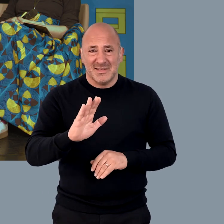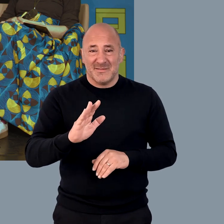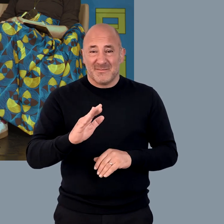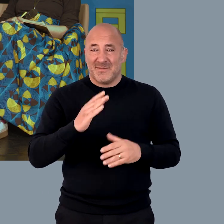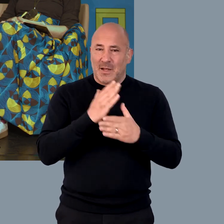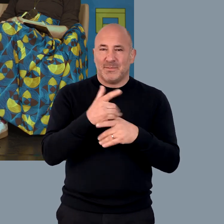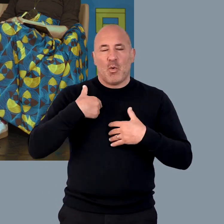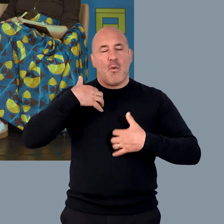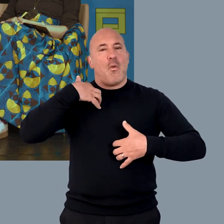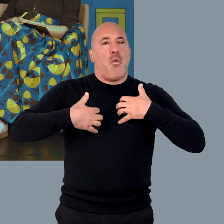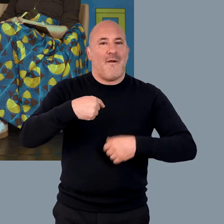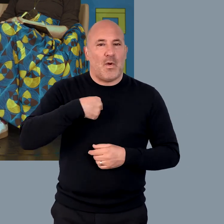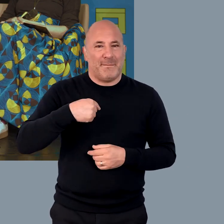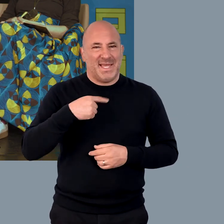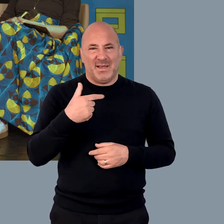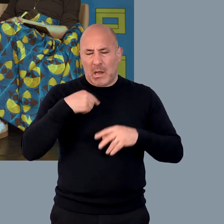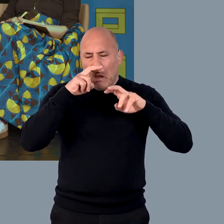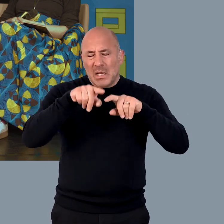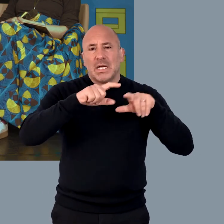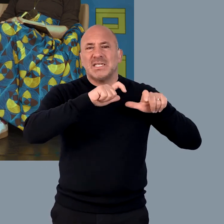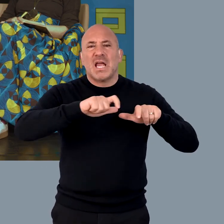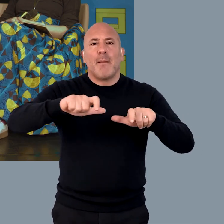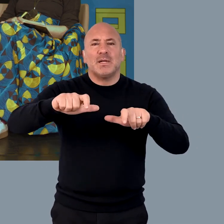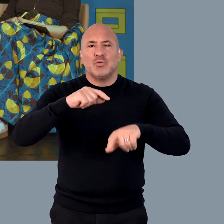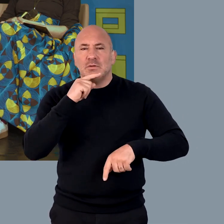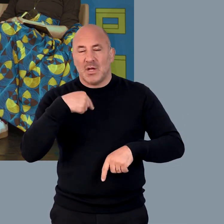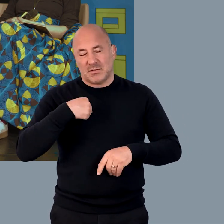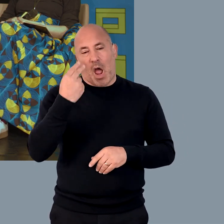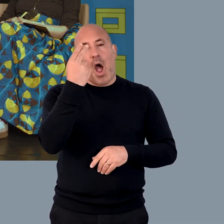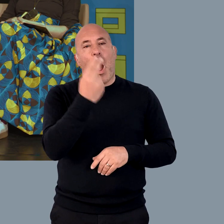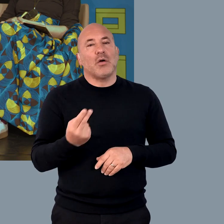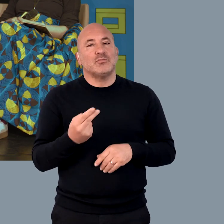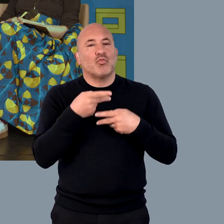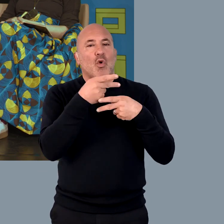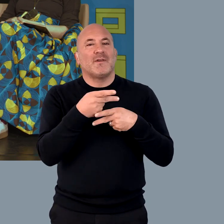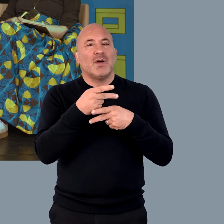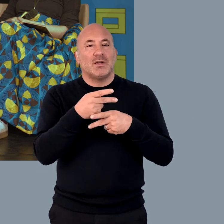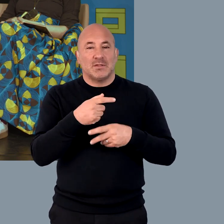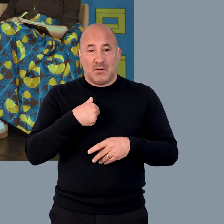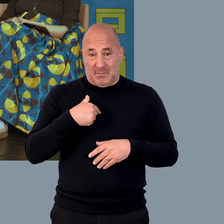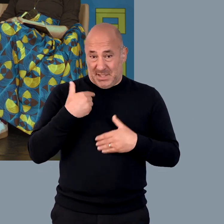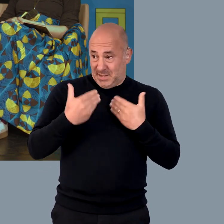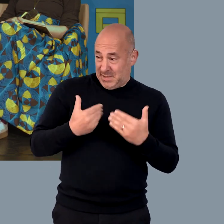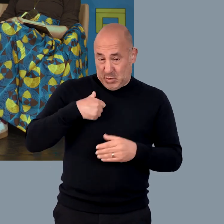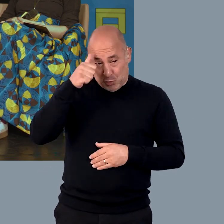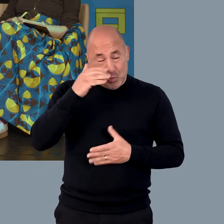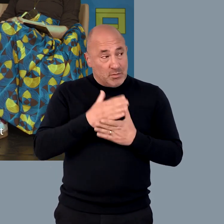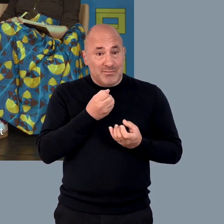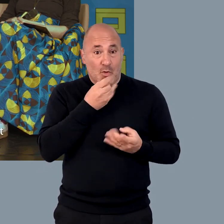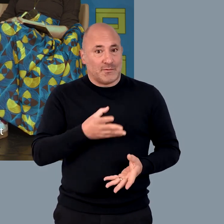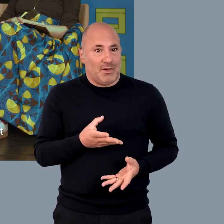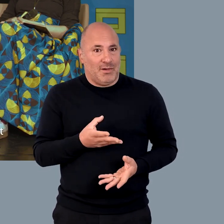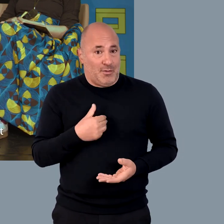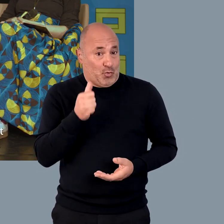totally saying that what we're doing is bad, because it's not. And this is actually what was really interesting for me and one of my forays into sustainability,